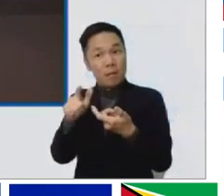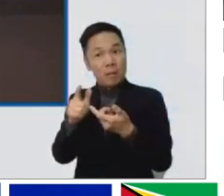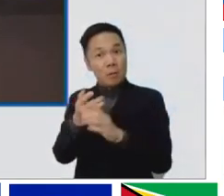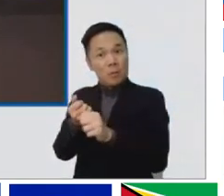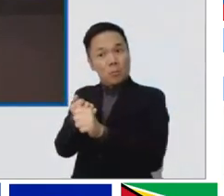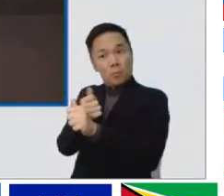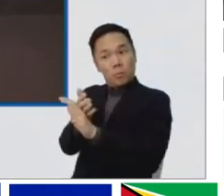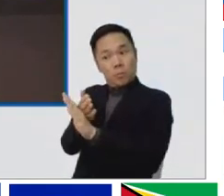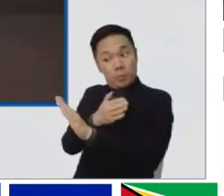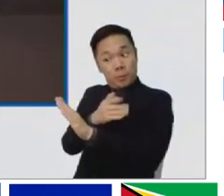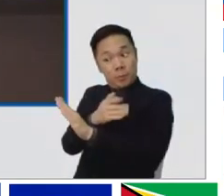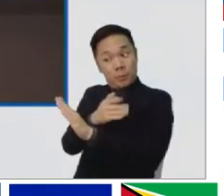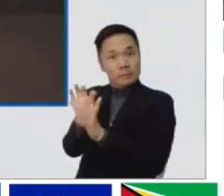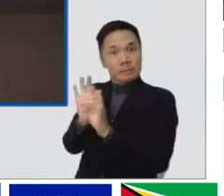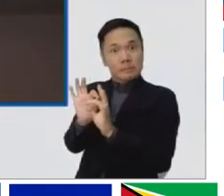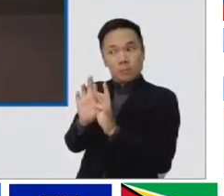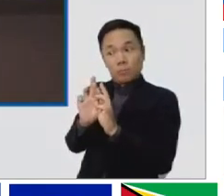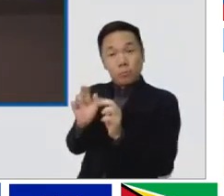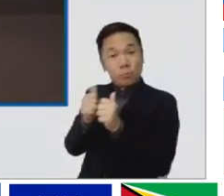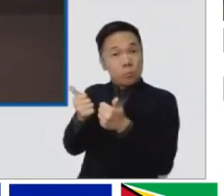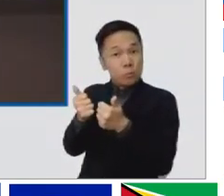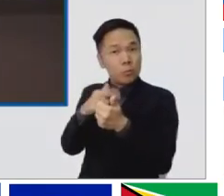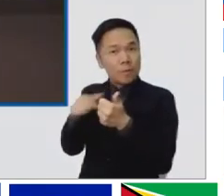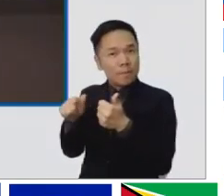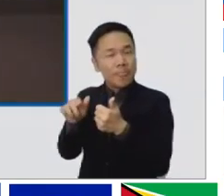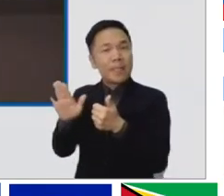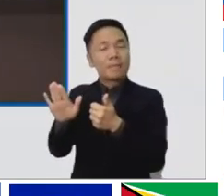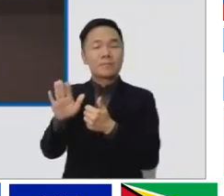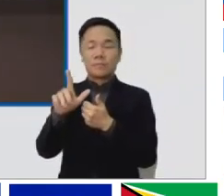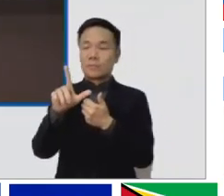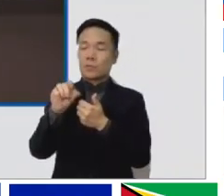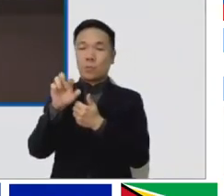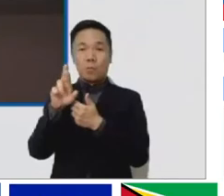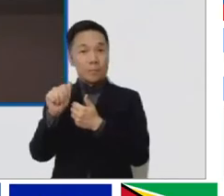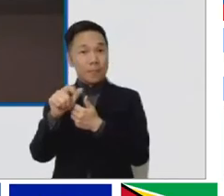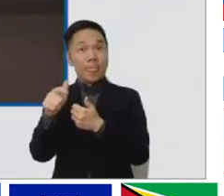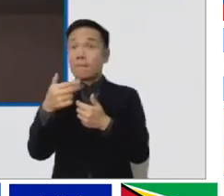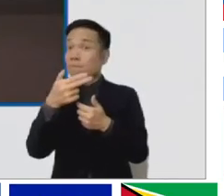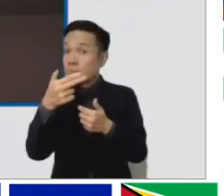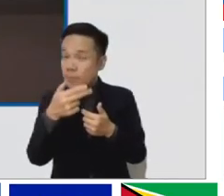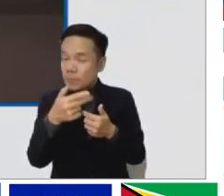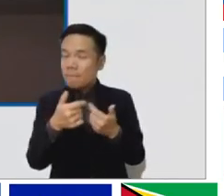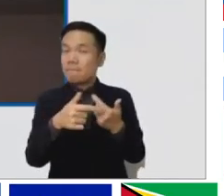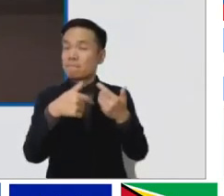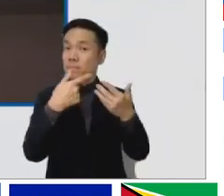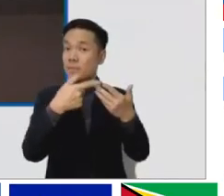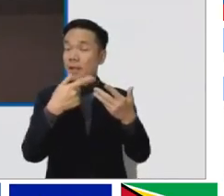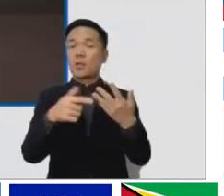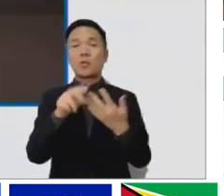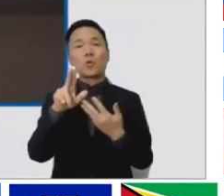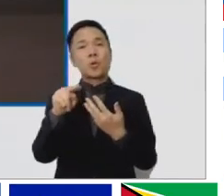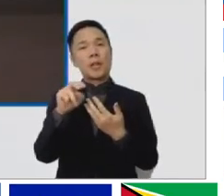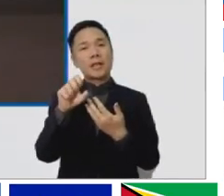May, responsible for disaster risk management, UNESCO, Montevideo. Please enjoy.